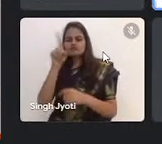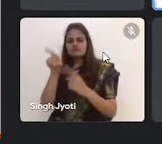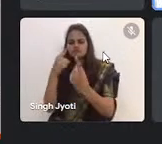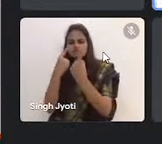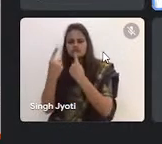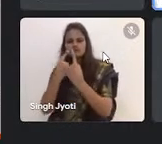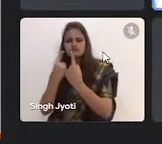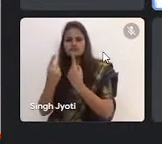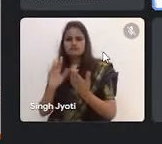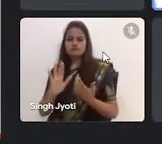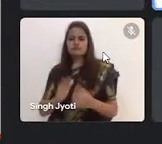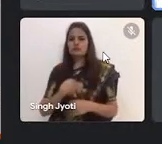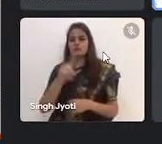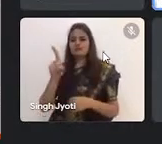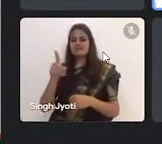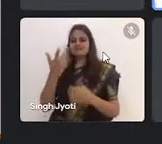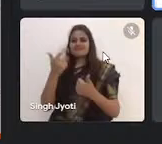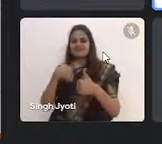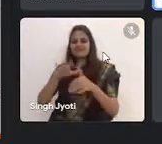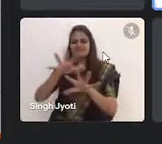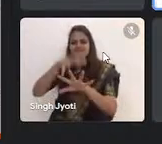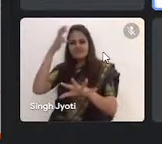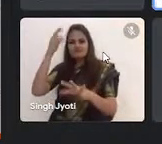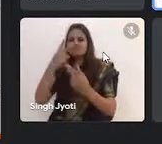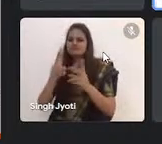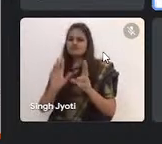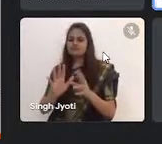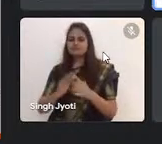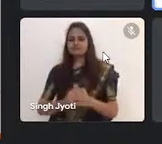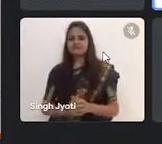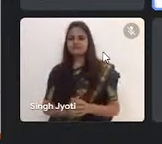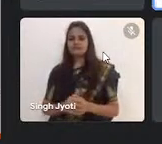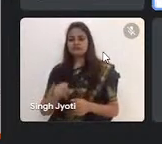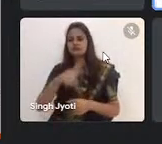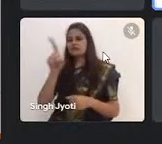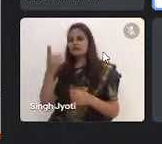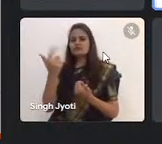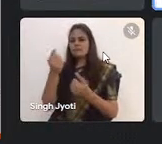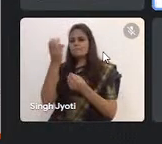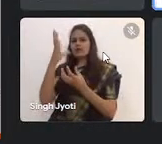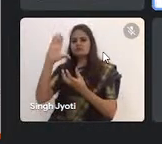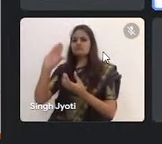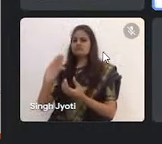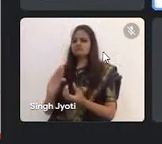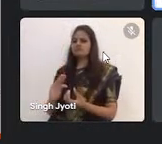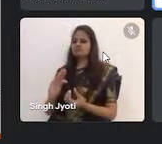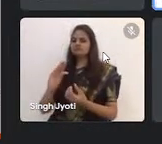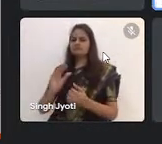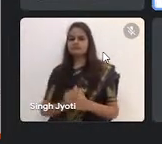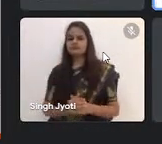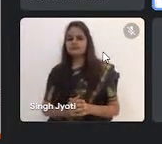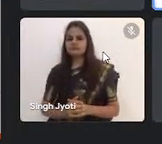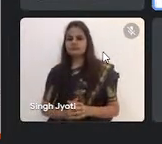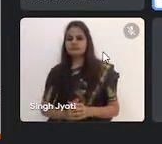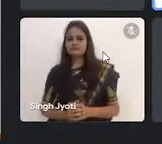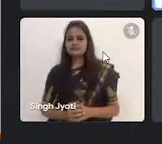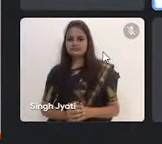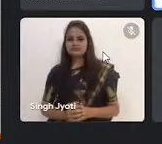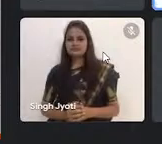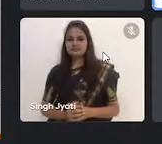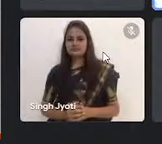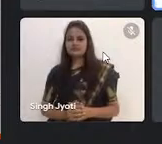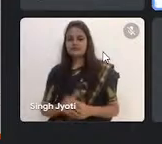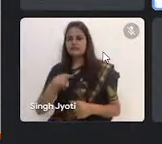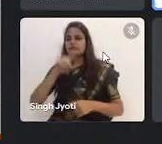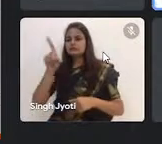can think of in a minute, and their scores are normal on that. It's the more